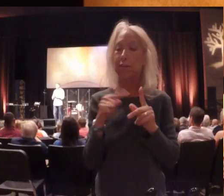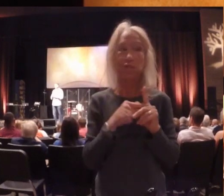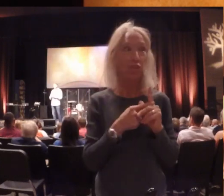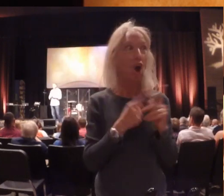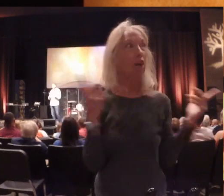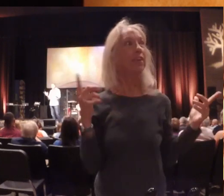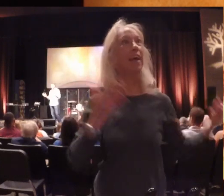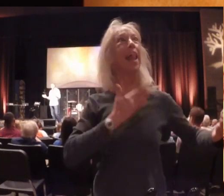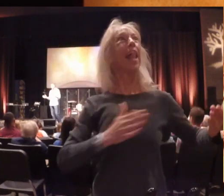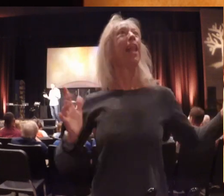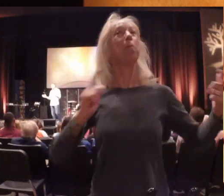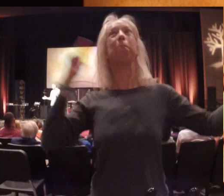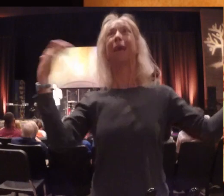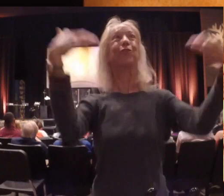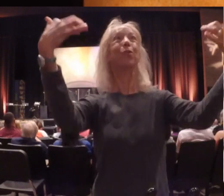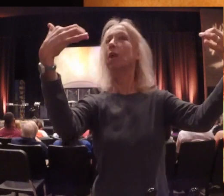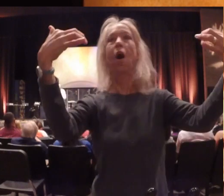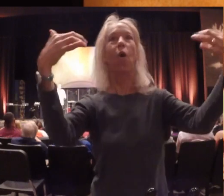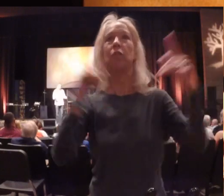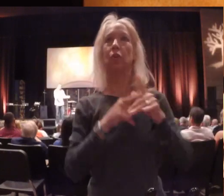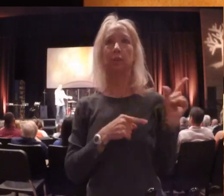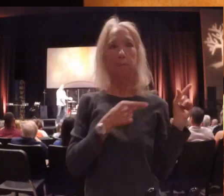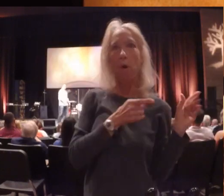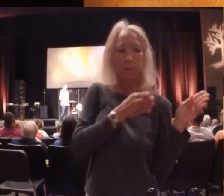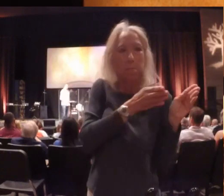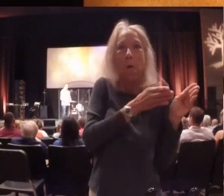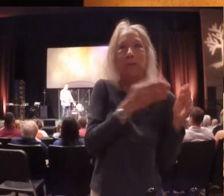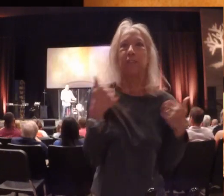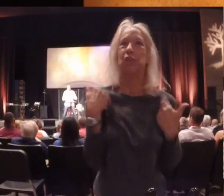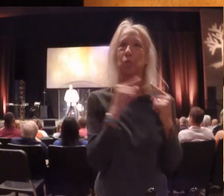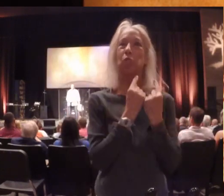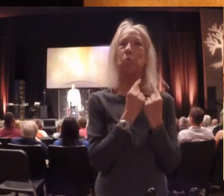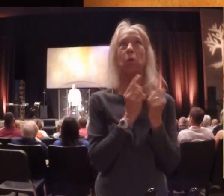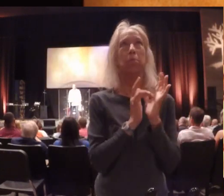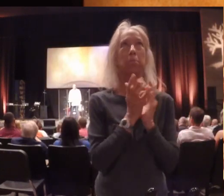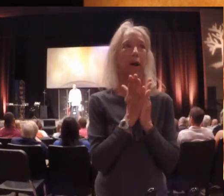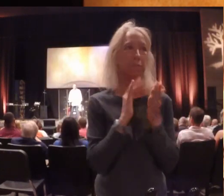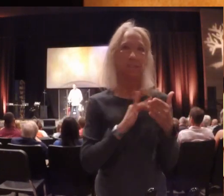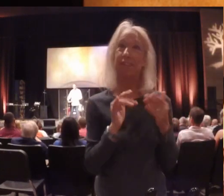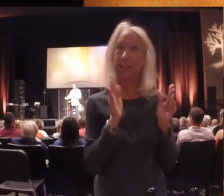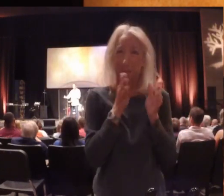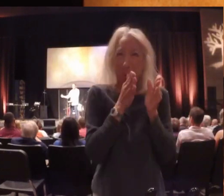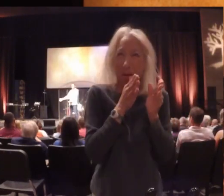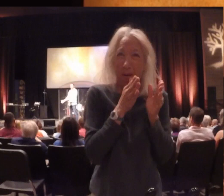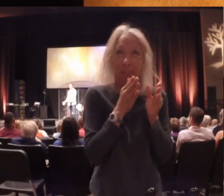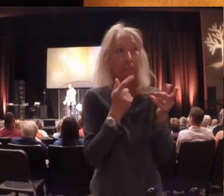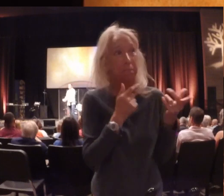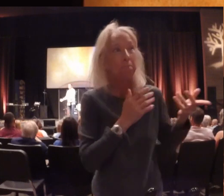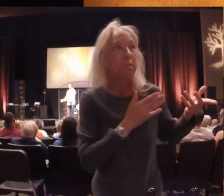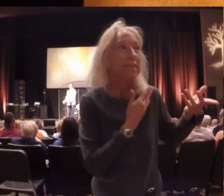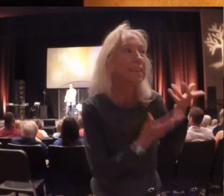me. But it didn't start that way. It didn't start that way. It started small. In a youth group or in a Bible